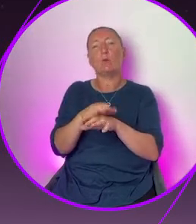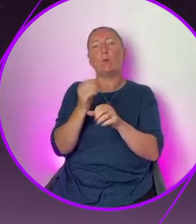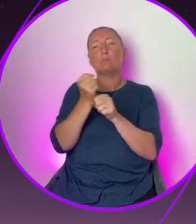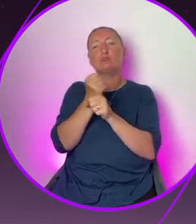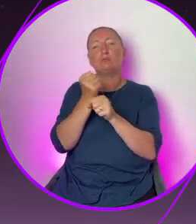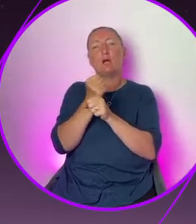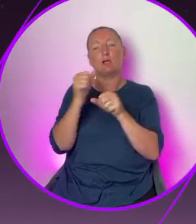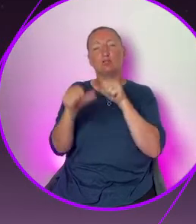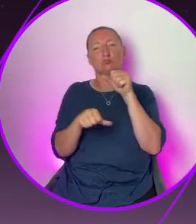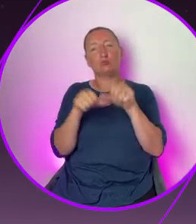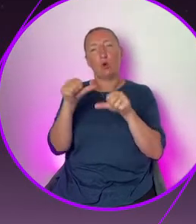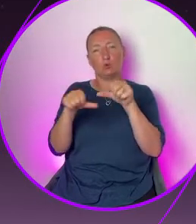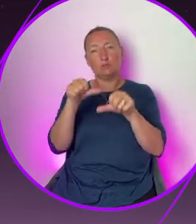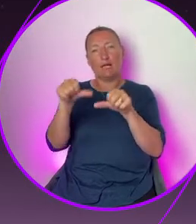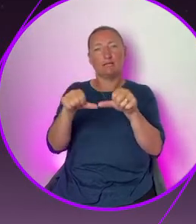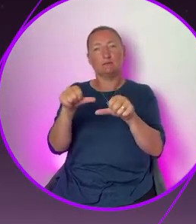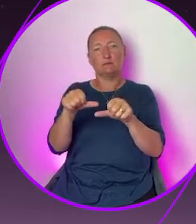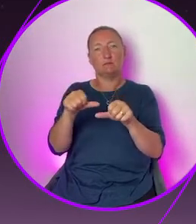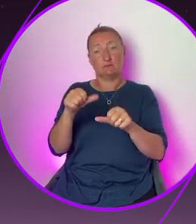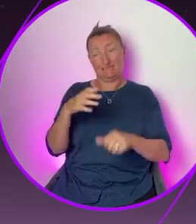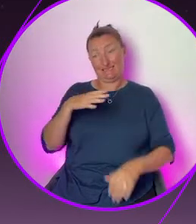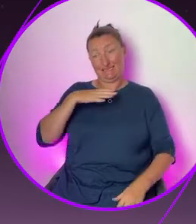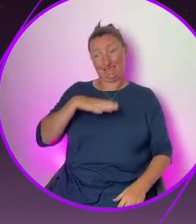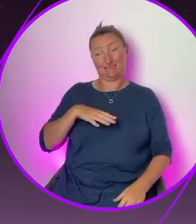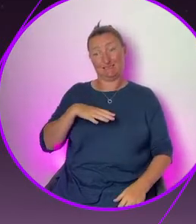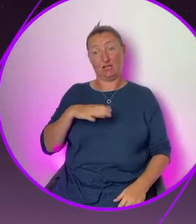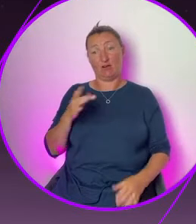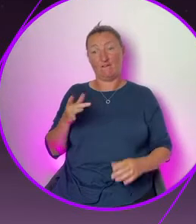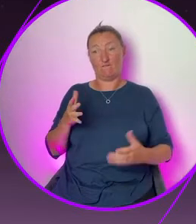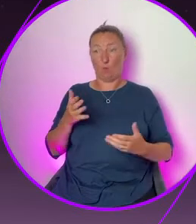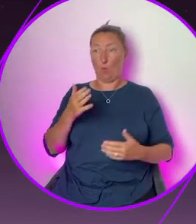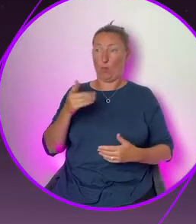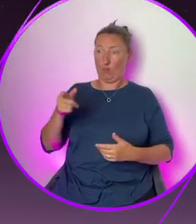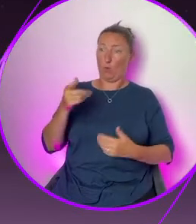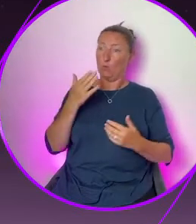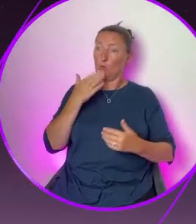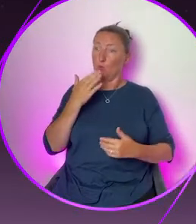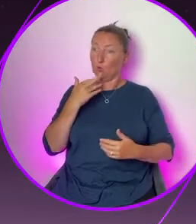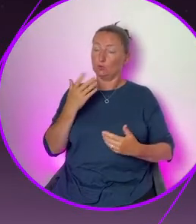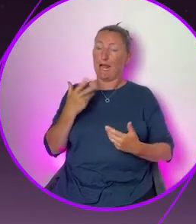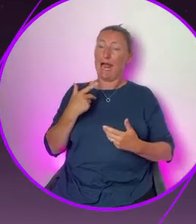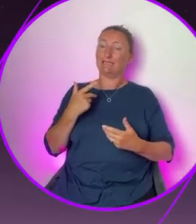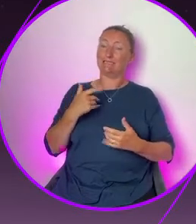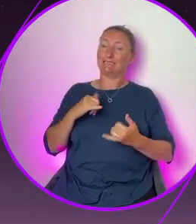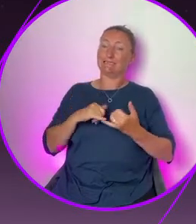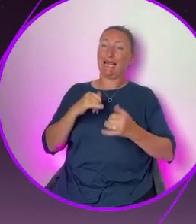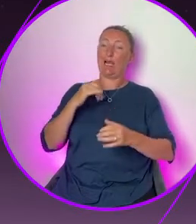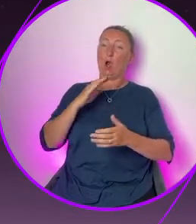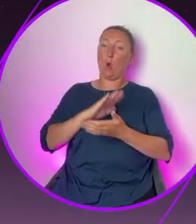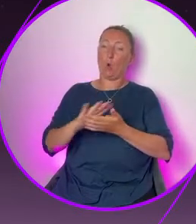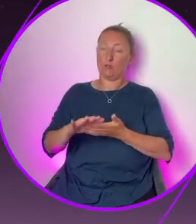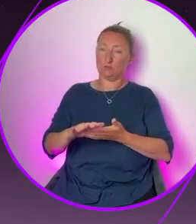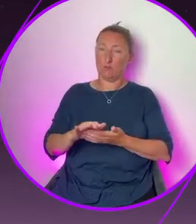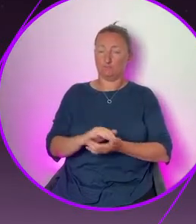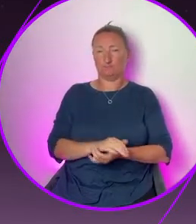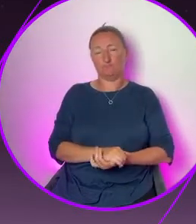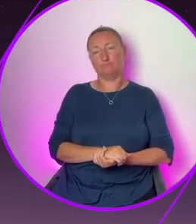production processes that are necessary to sort of engage those users and key stakeholders. So,